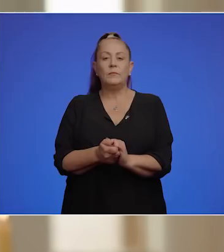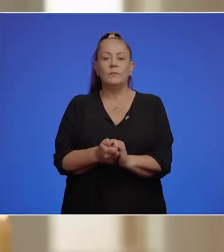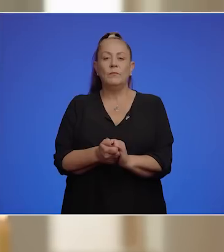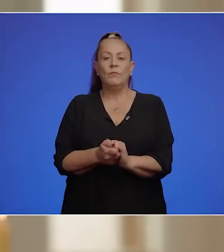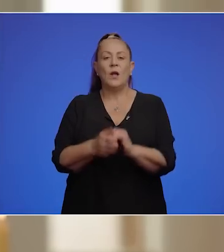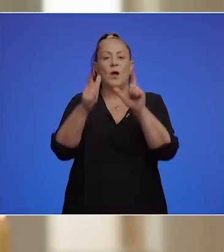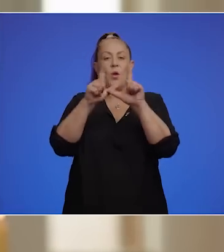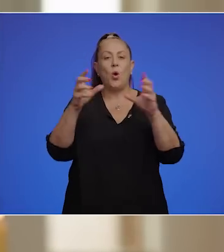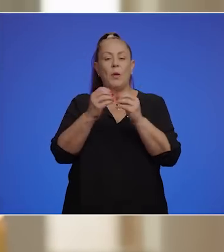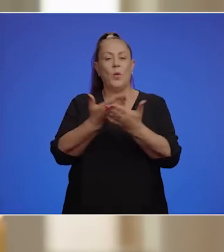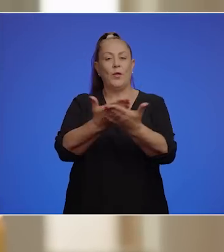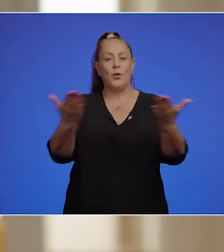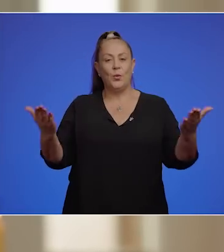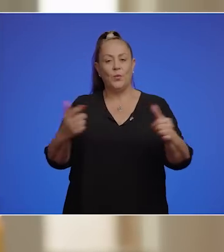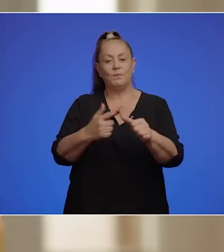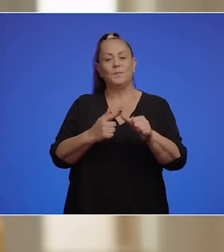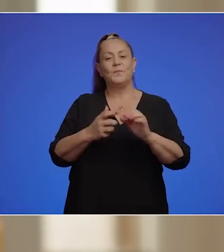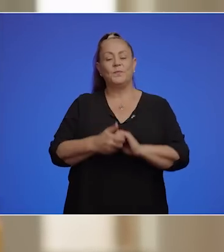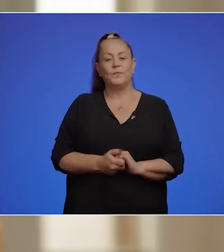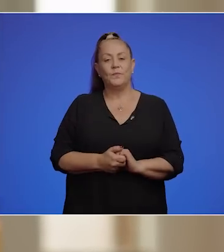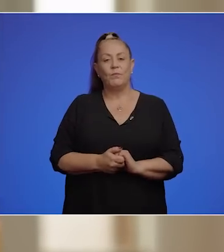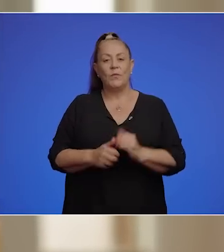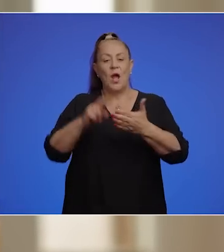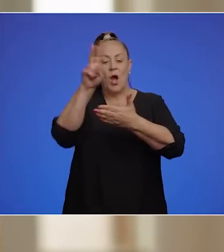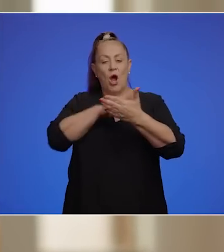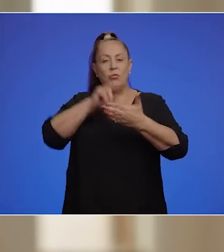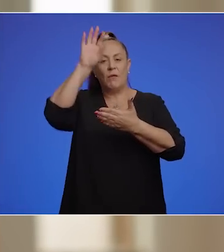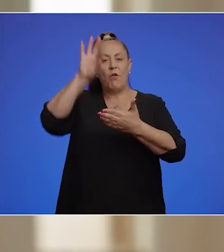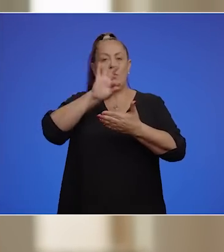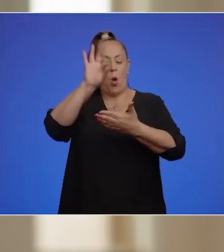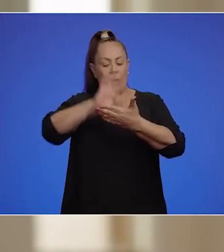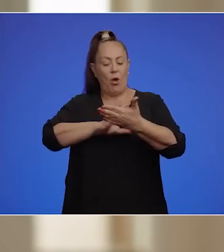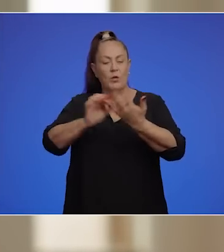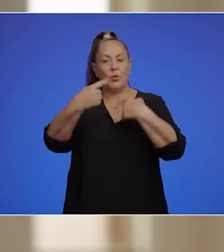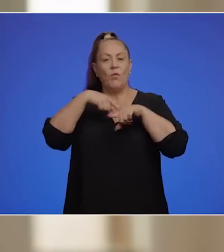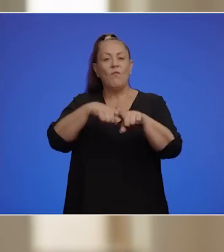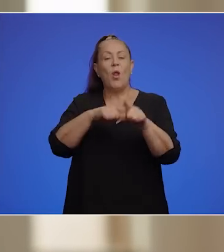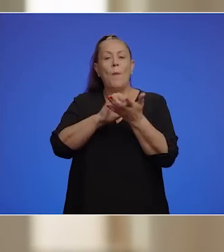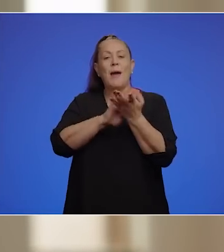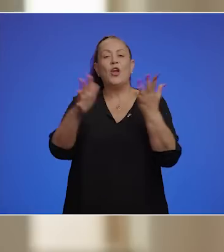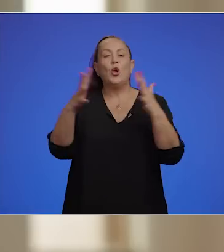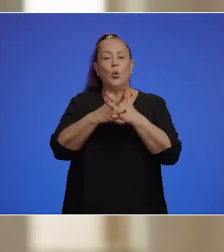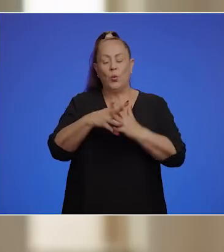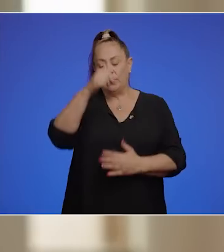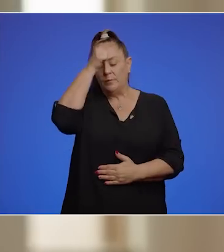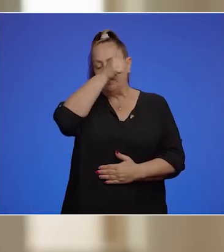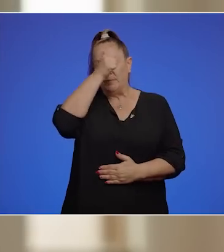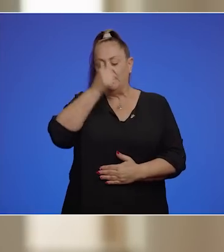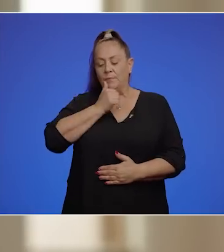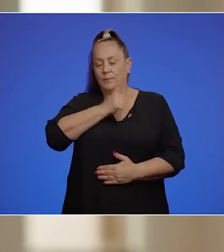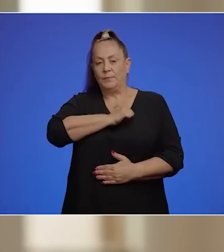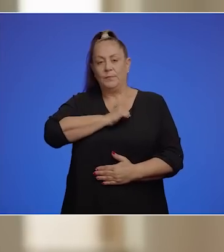The Lord be with you. And with your spirit. A reading from the Holy Gospel according to St. Matthew. Glory to you,